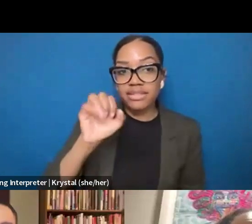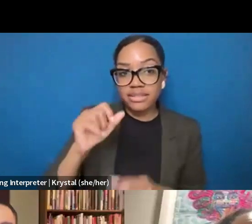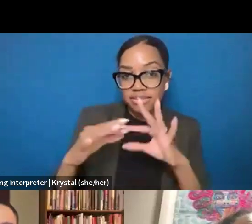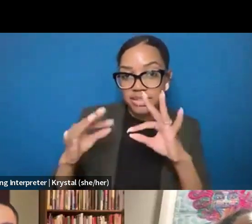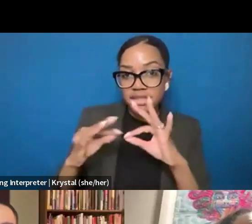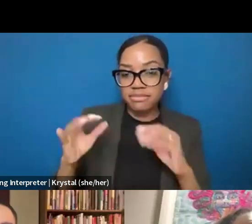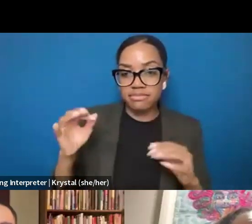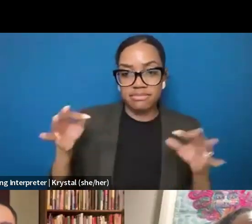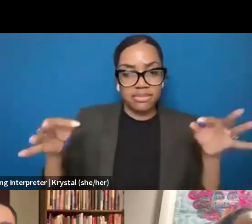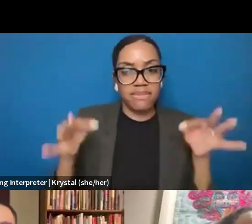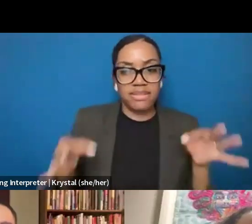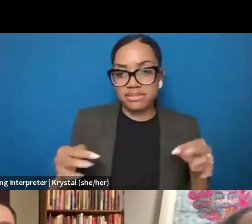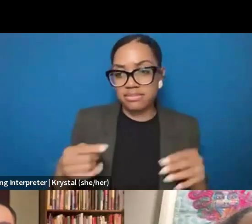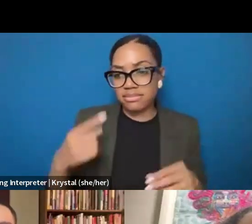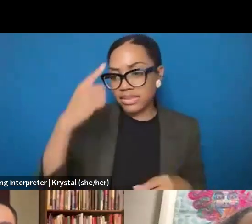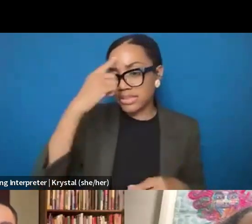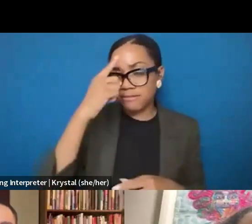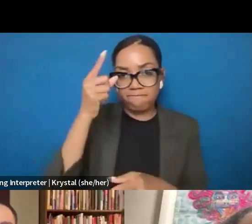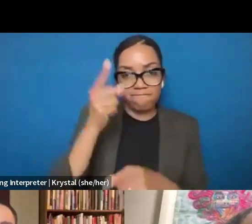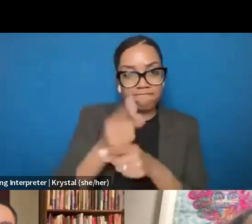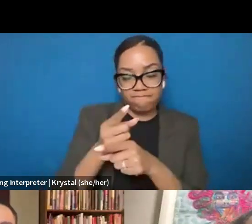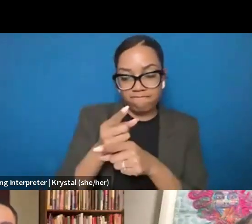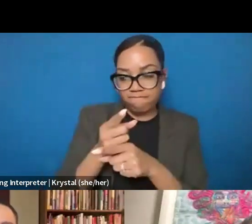that's spot on.